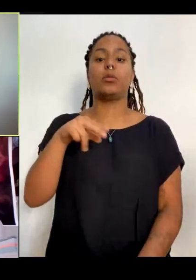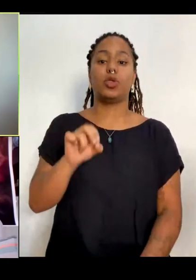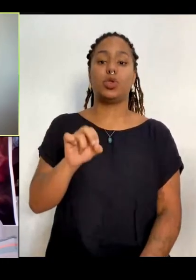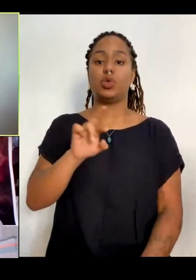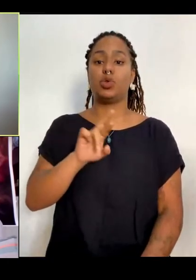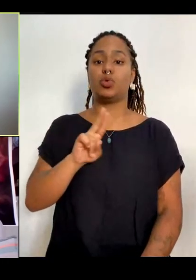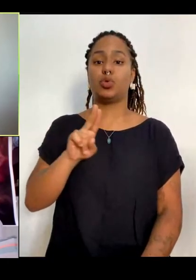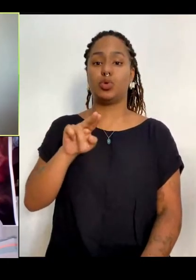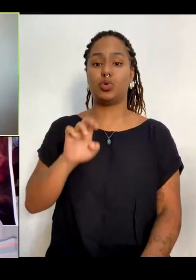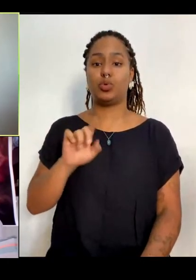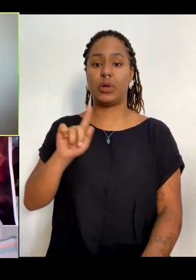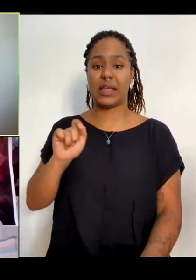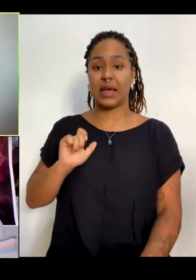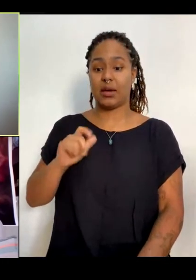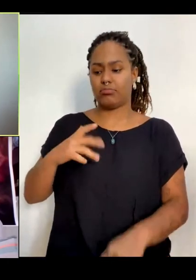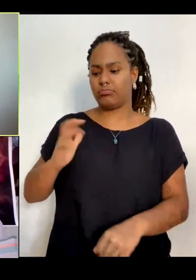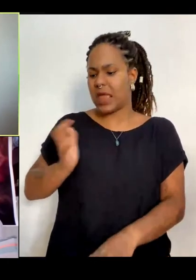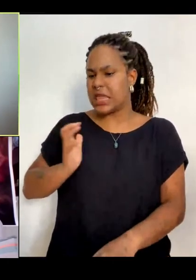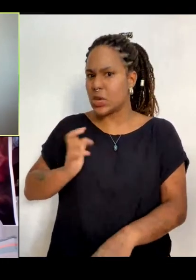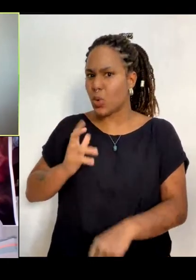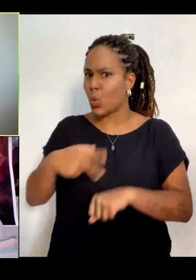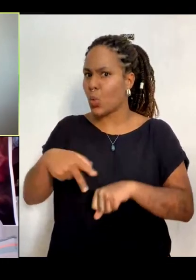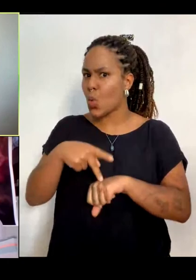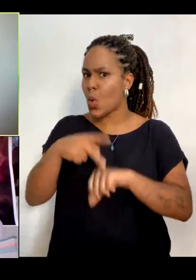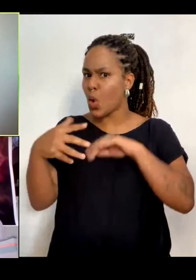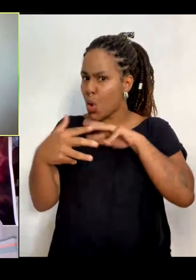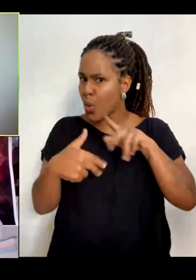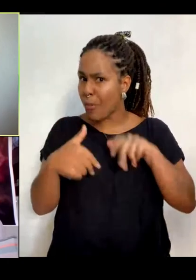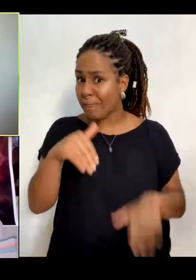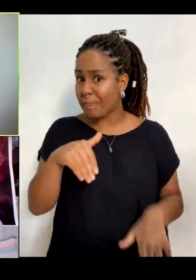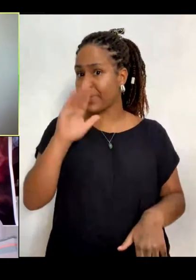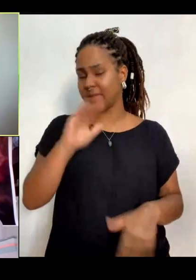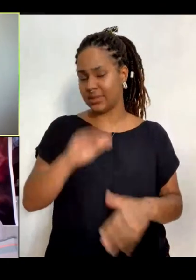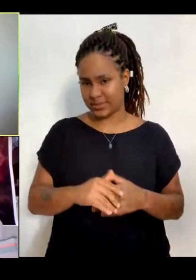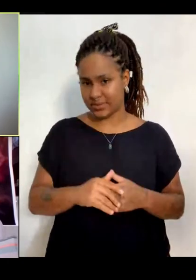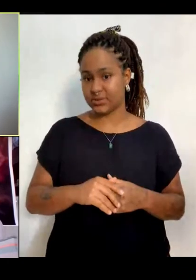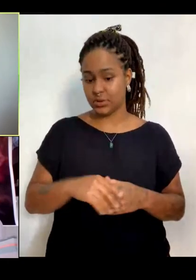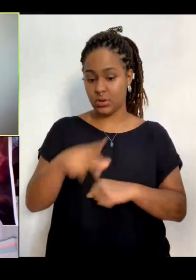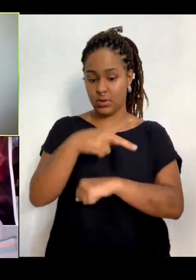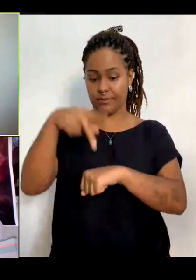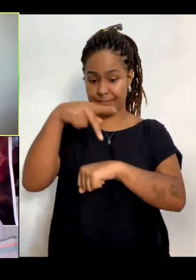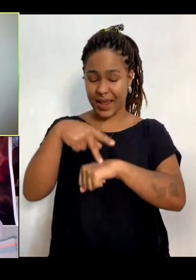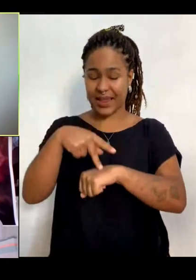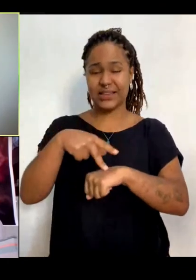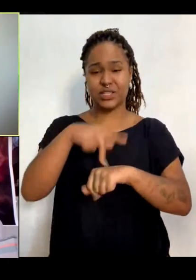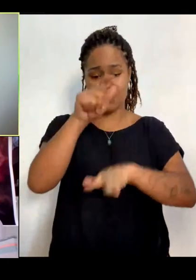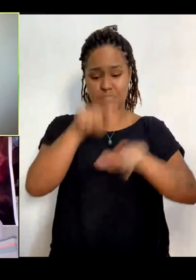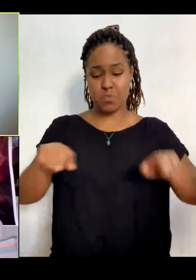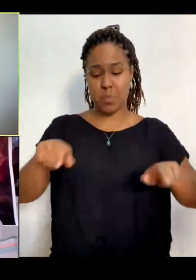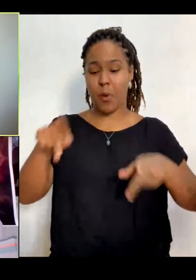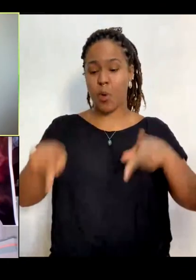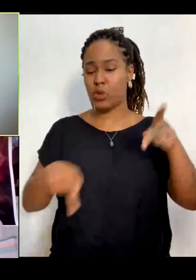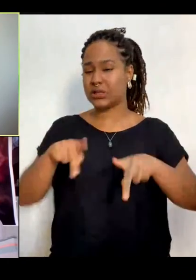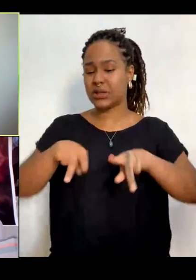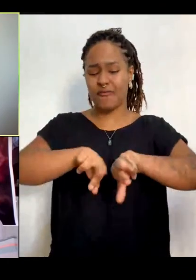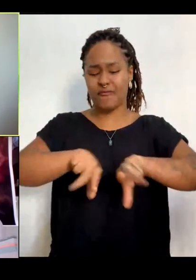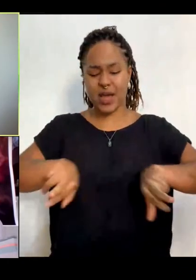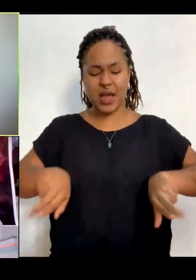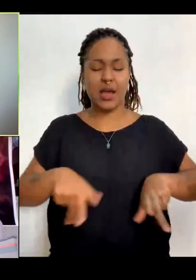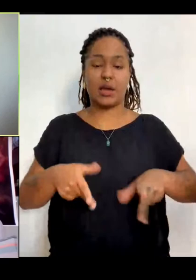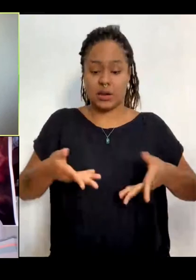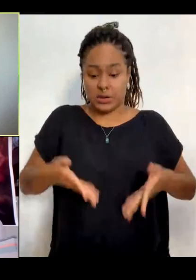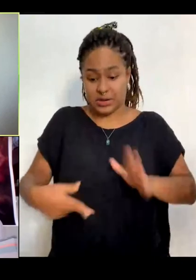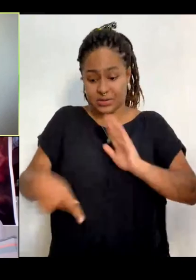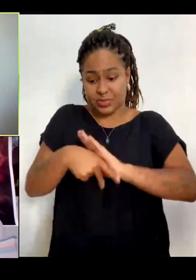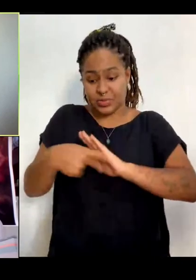with a with several indigenous populations and Norway is also um of course very